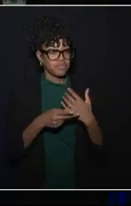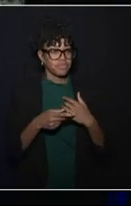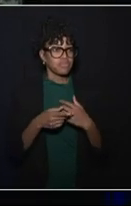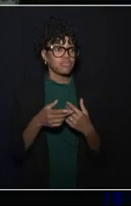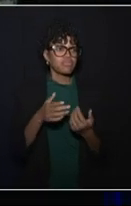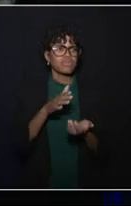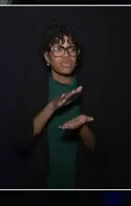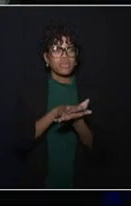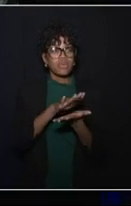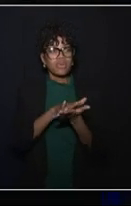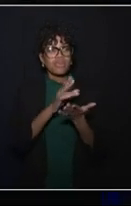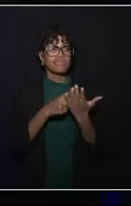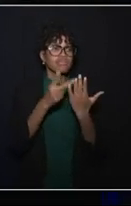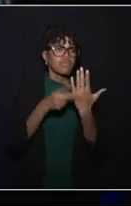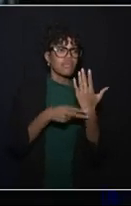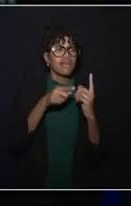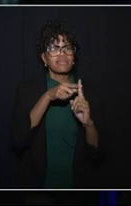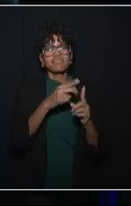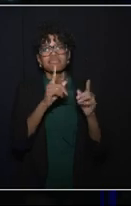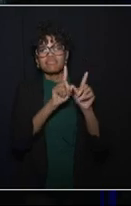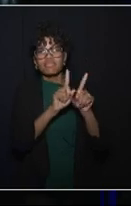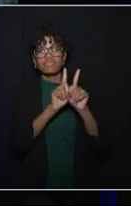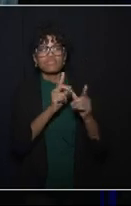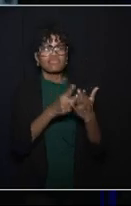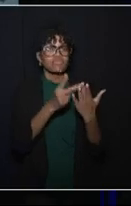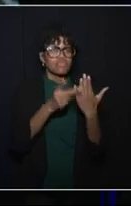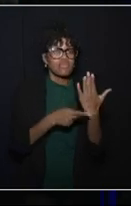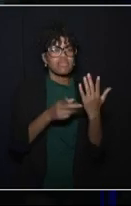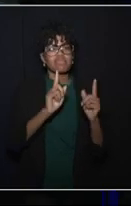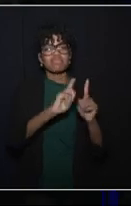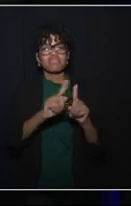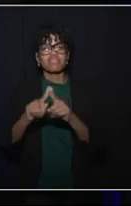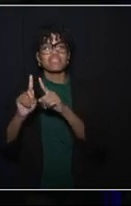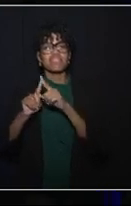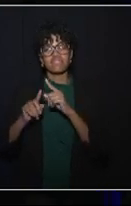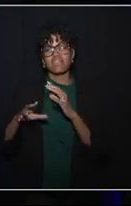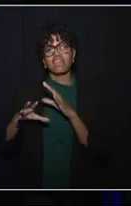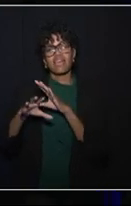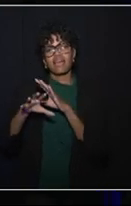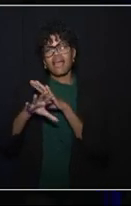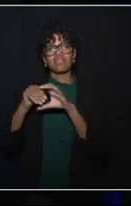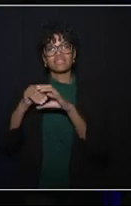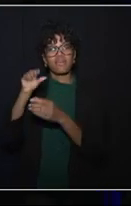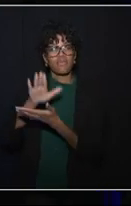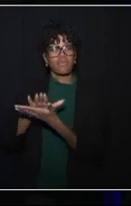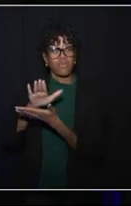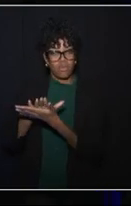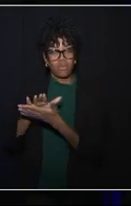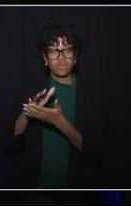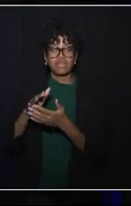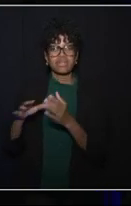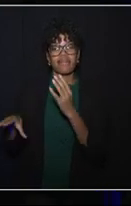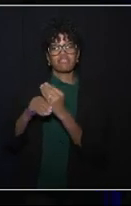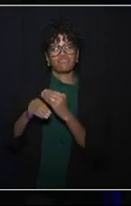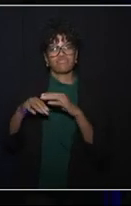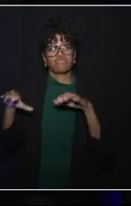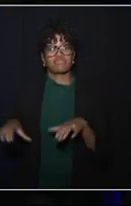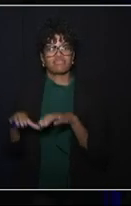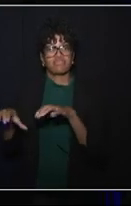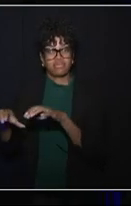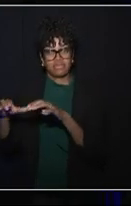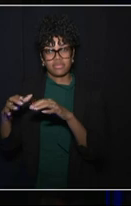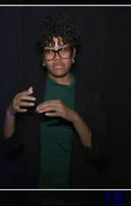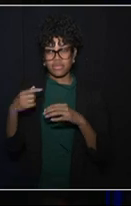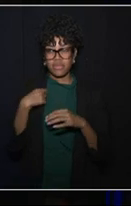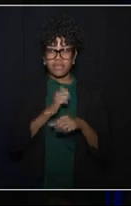had mentoring programs. We did a lot of extracurricular activities with students. We were able to make sure that our students were connected so